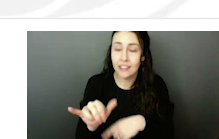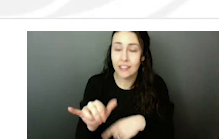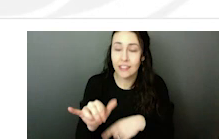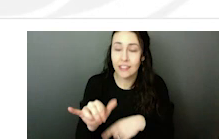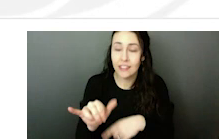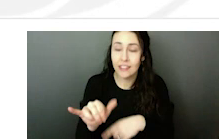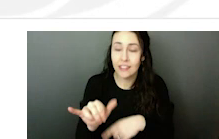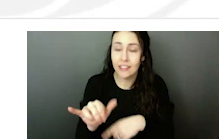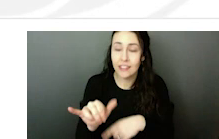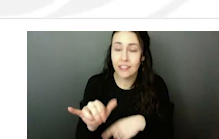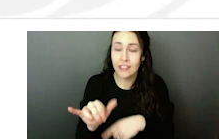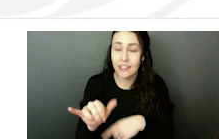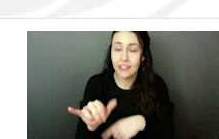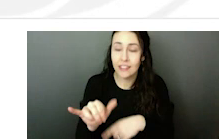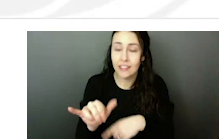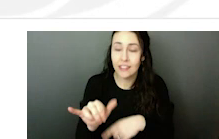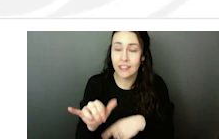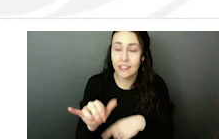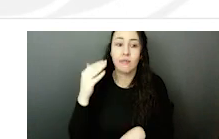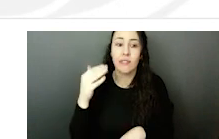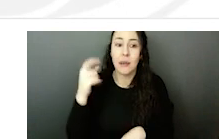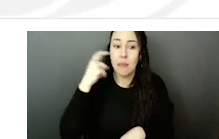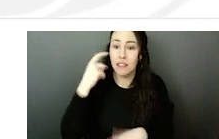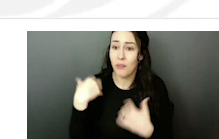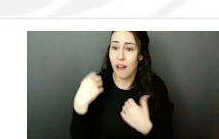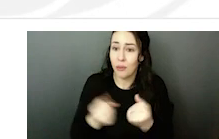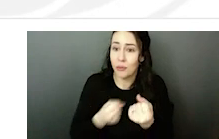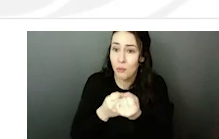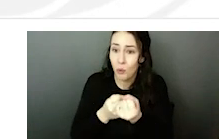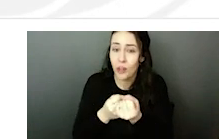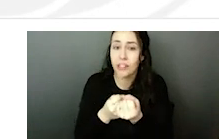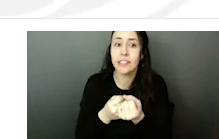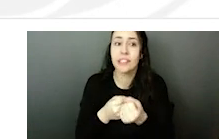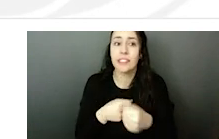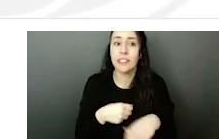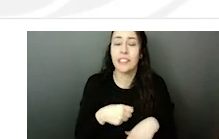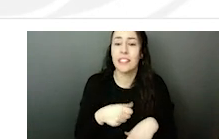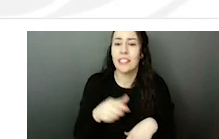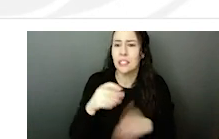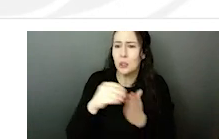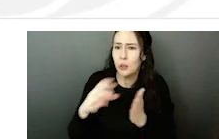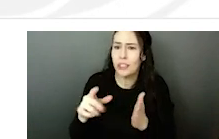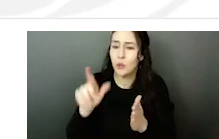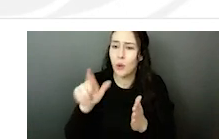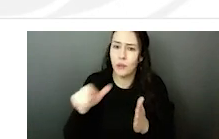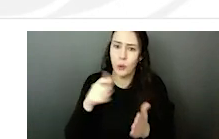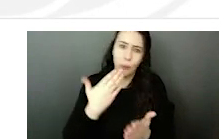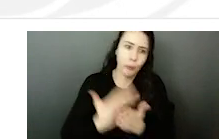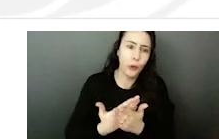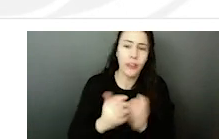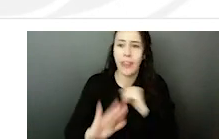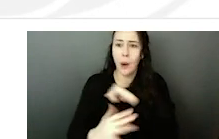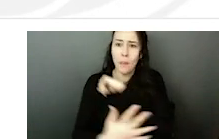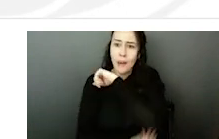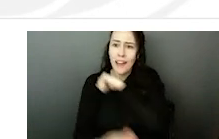trauma. Right, we need to shift our practices. We need to stop requiring students to prove their poverty every time they need something. How do we create